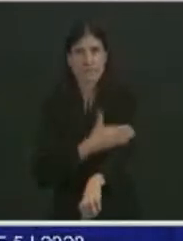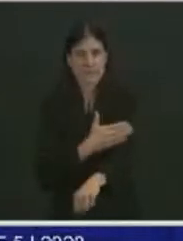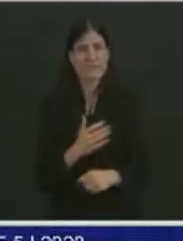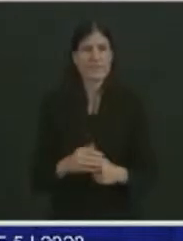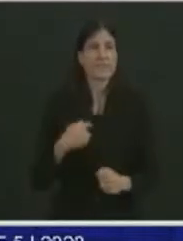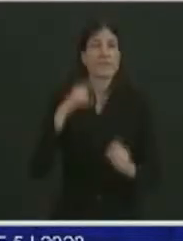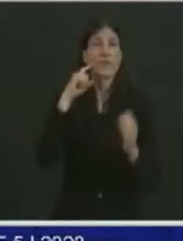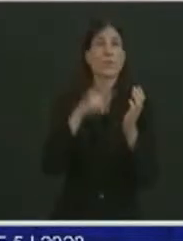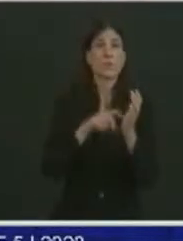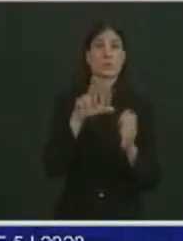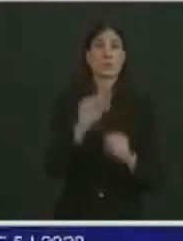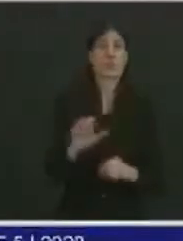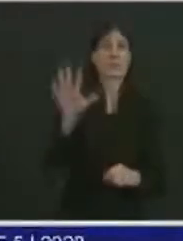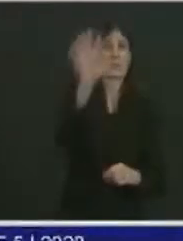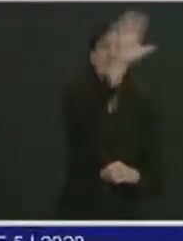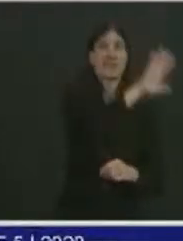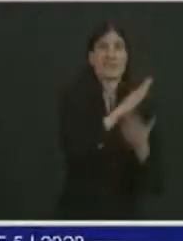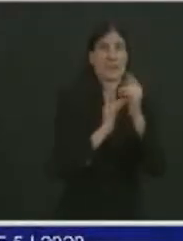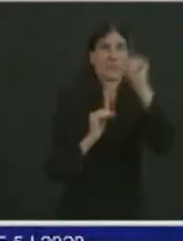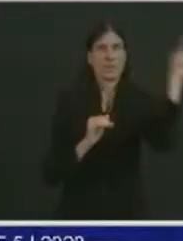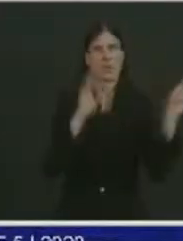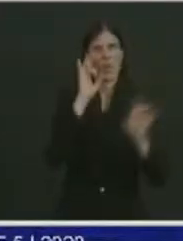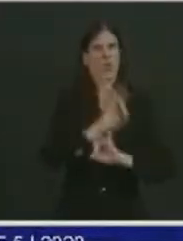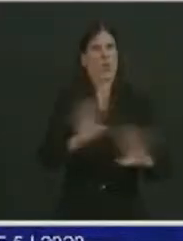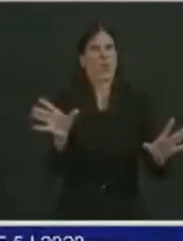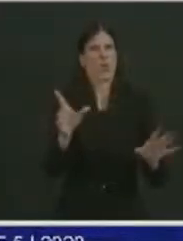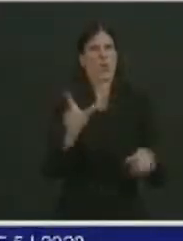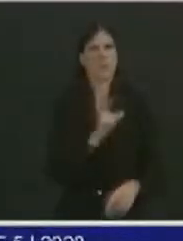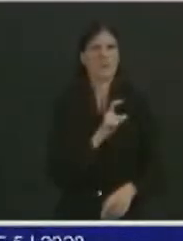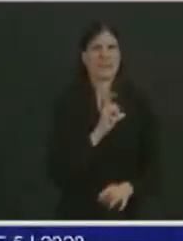think there are other places around the